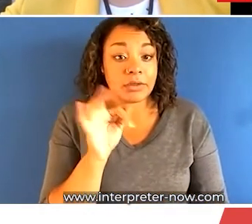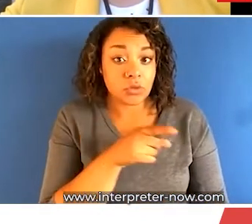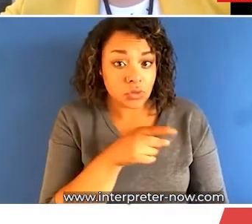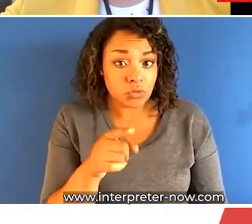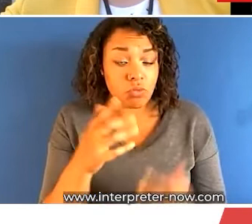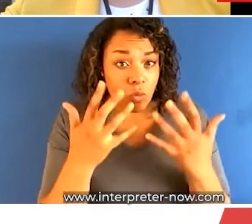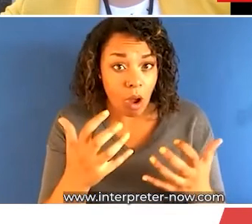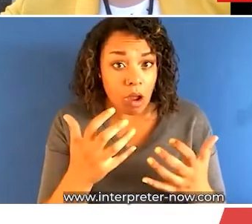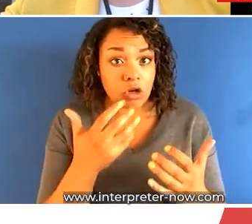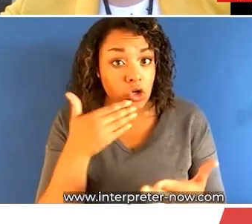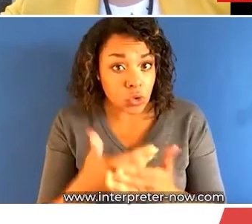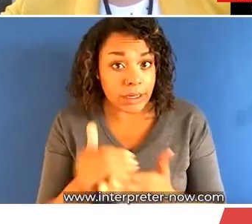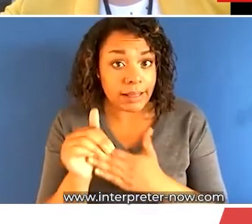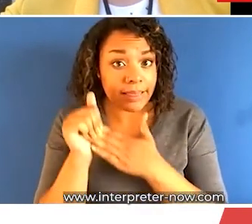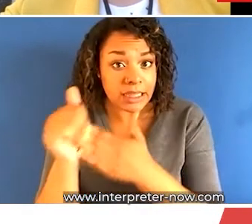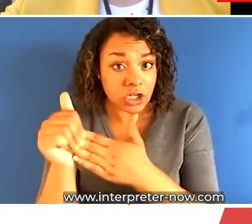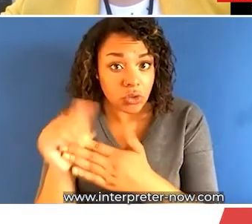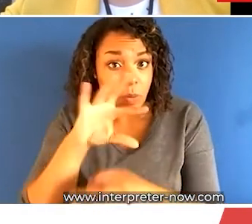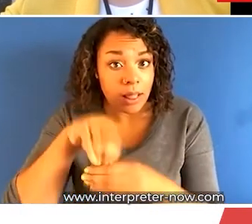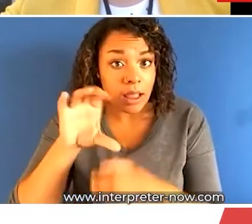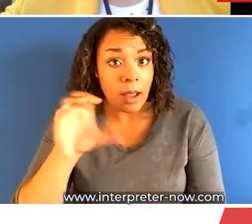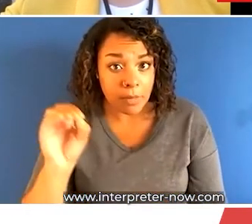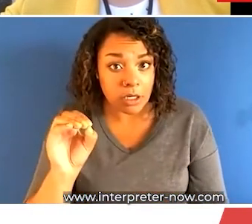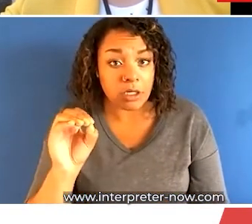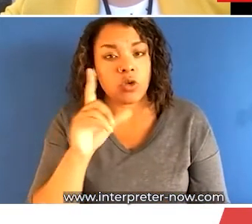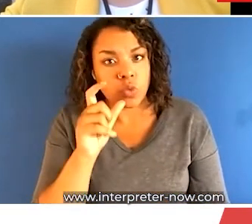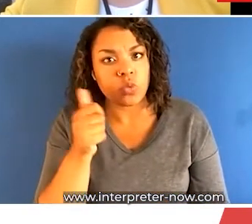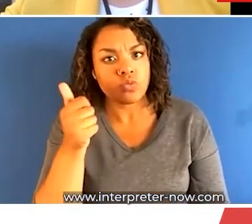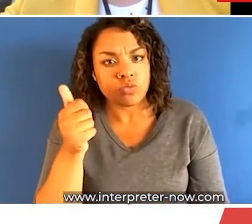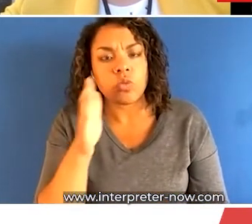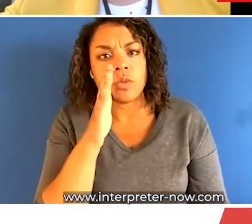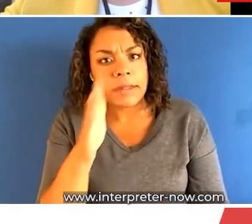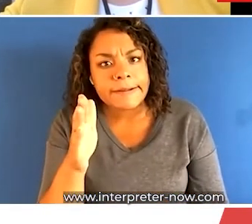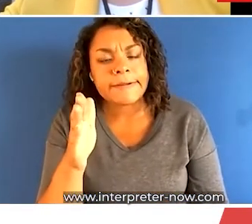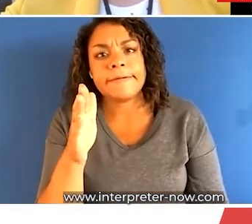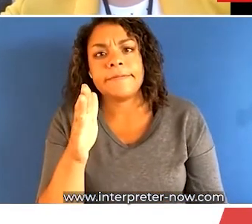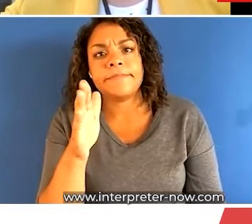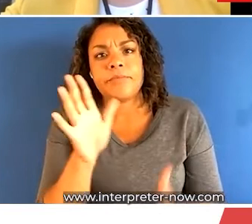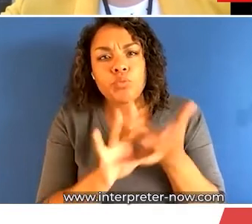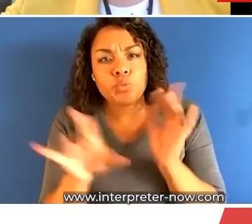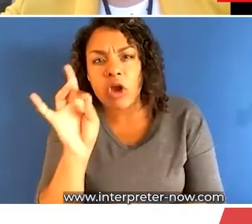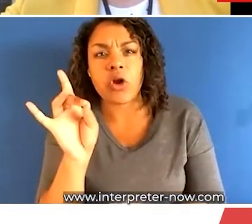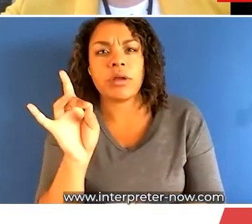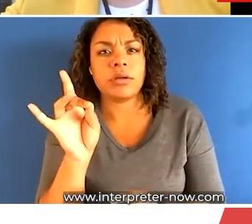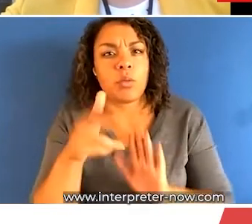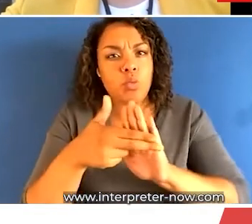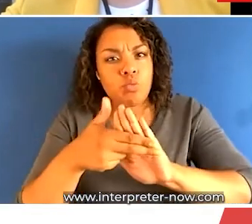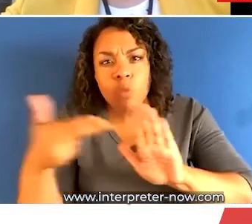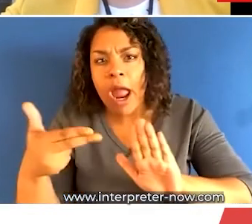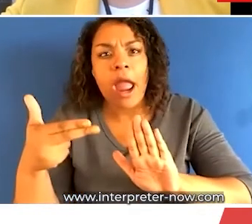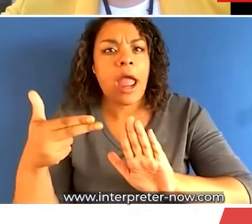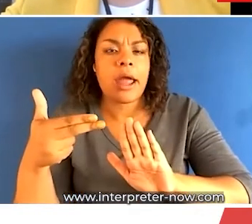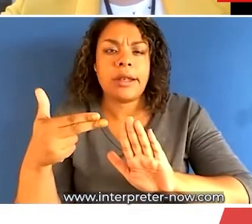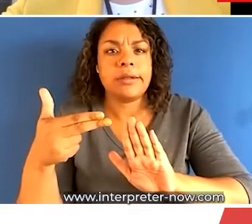good leaders in your company that are going to be bringing the spirit, the brand of what you're trying